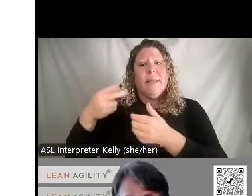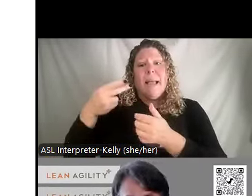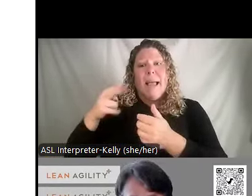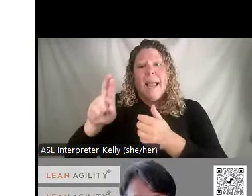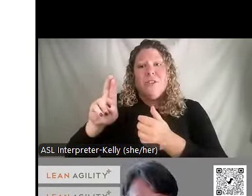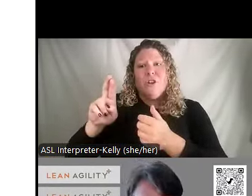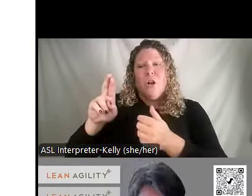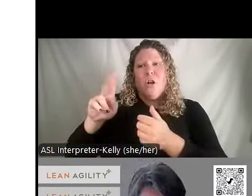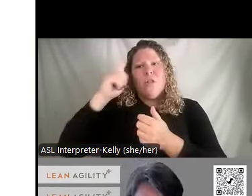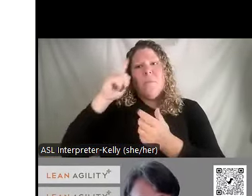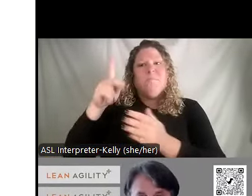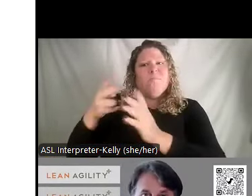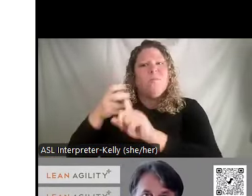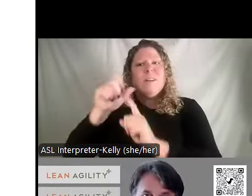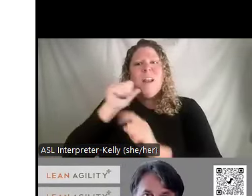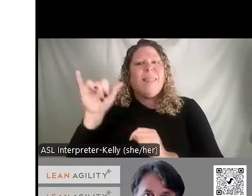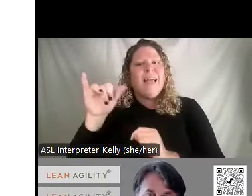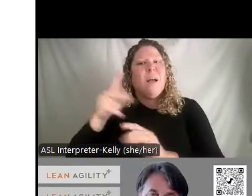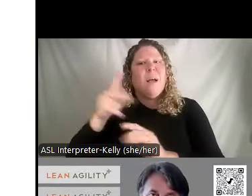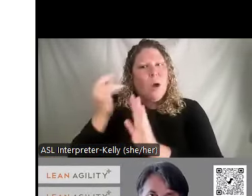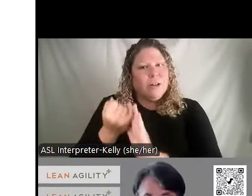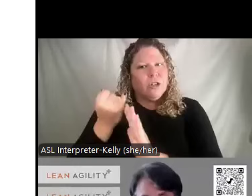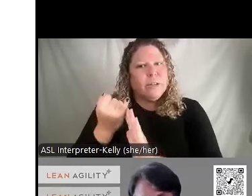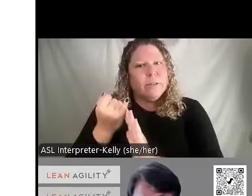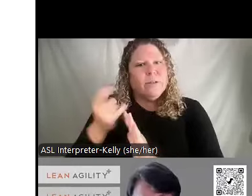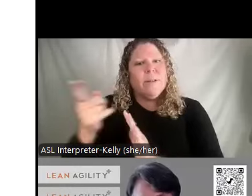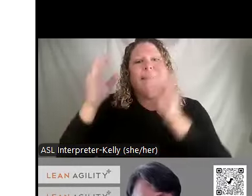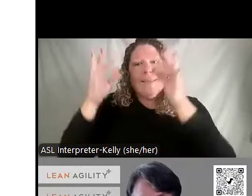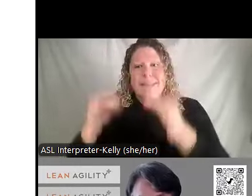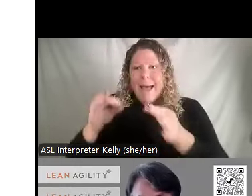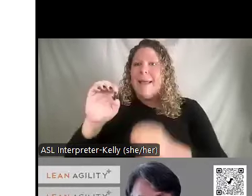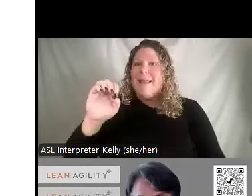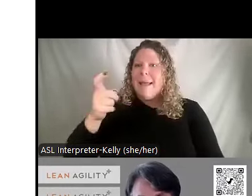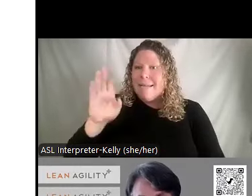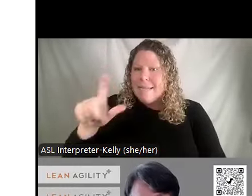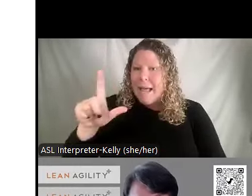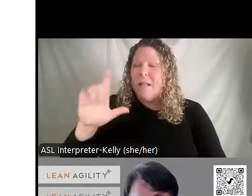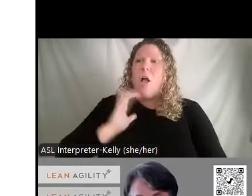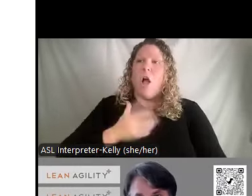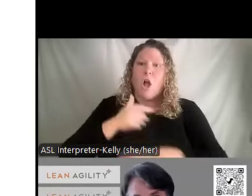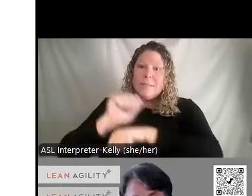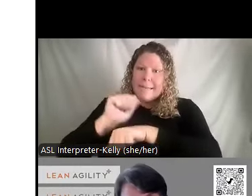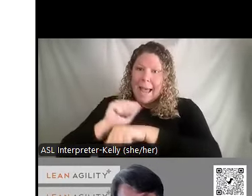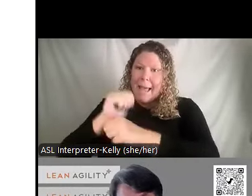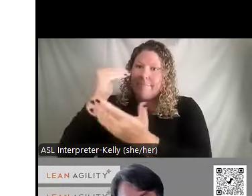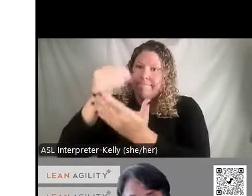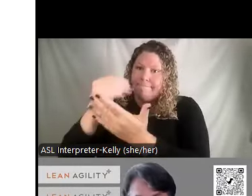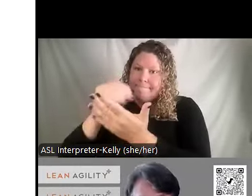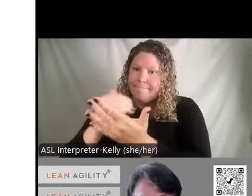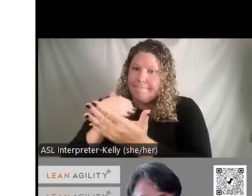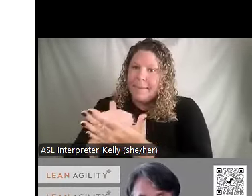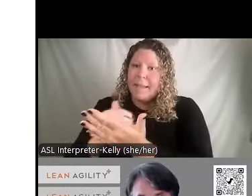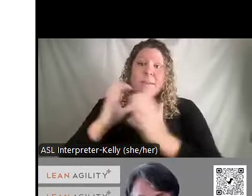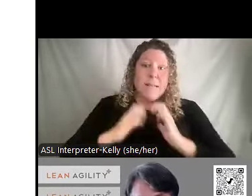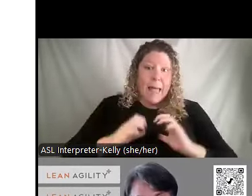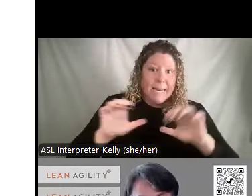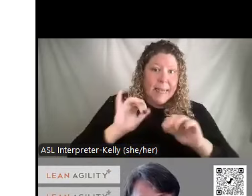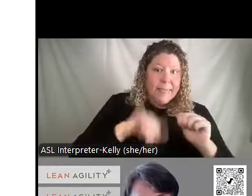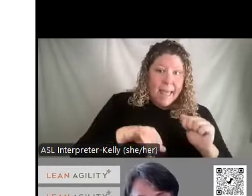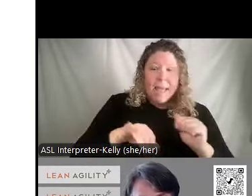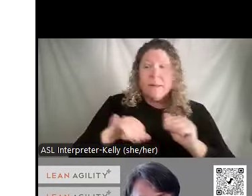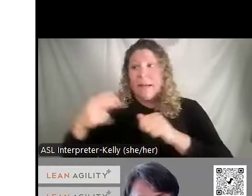project. So what they said they're going to do in Excel, they're going to here's a list of all the tasks we need to do with the client. Client does this, HR does that. Here's